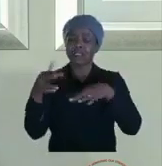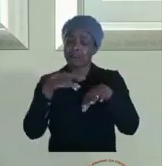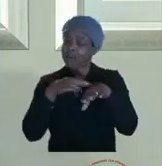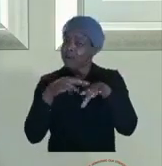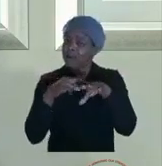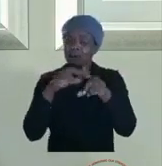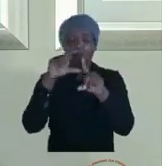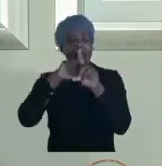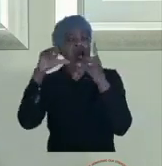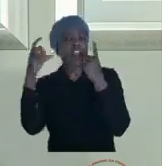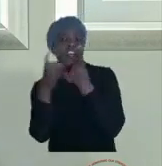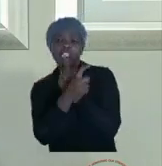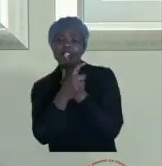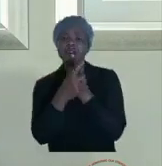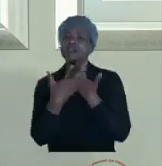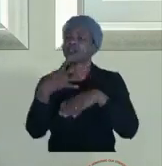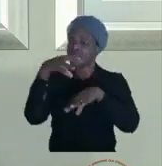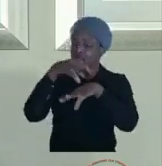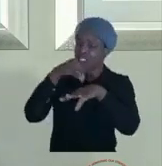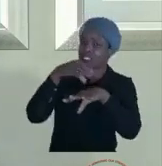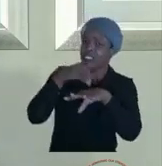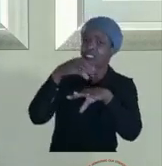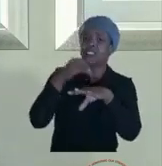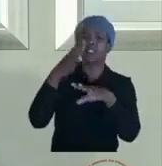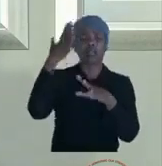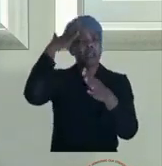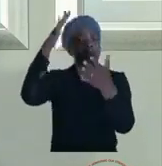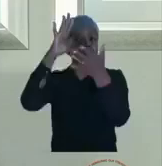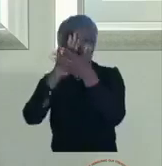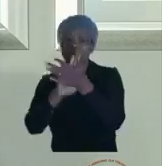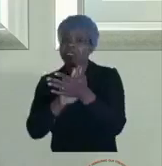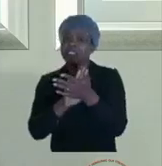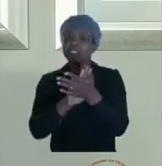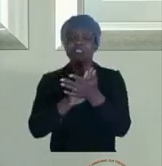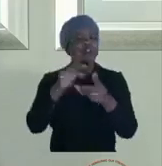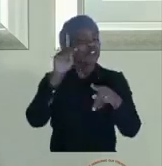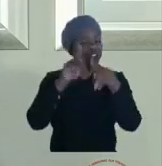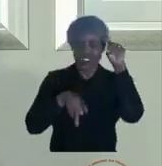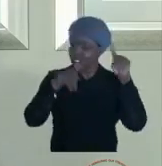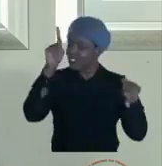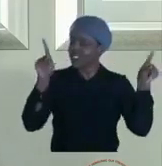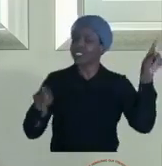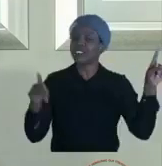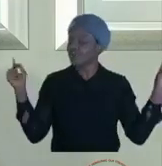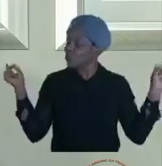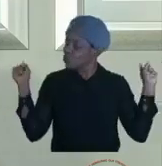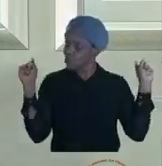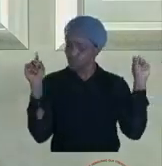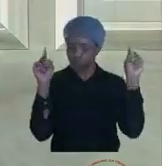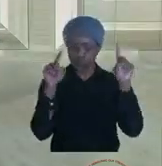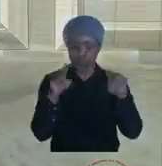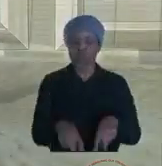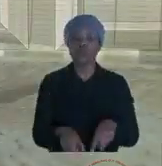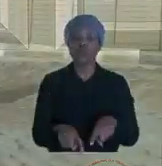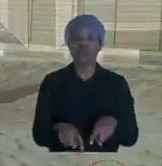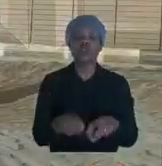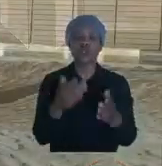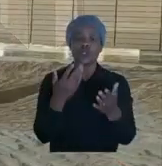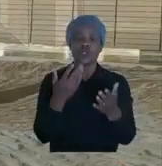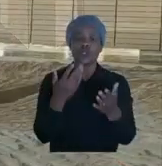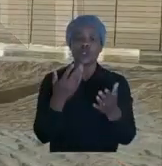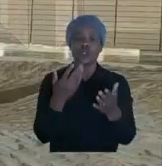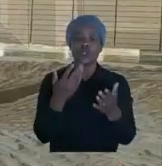cultures, ages, and beliefs come to pay their quiet tribute to those whose memories will never be